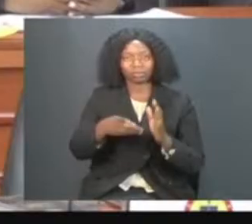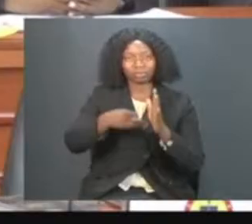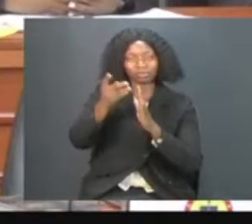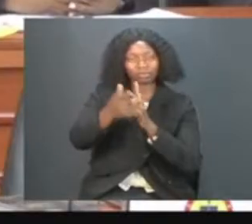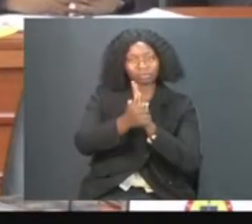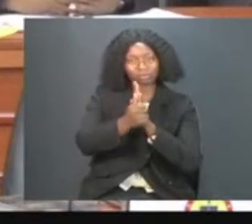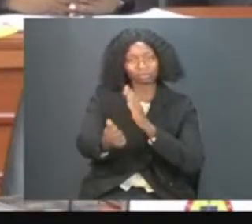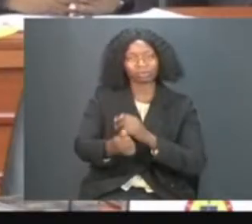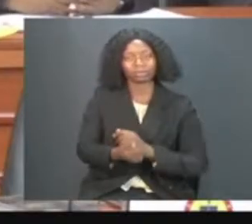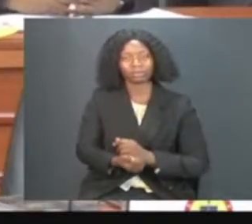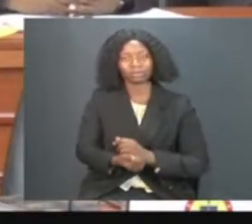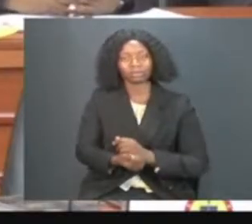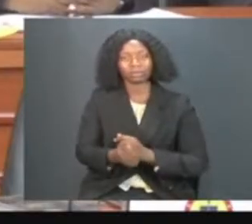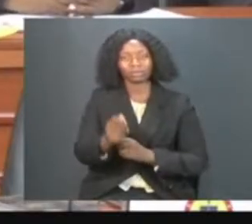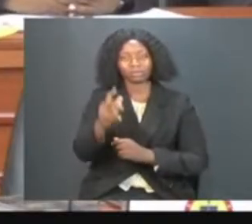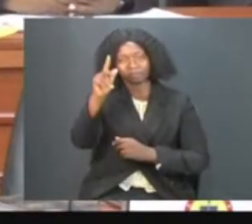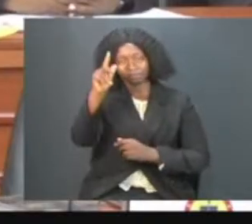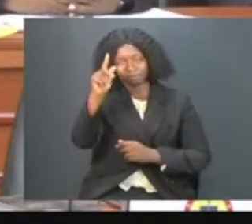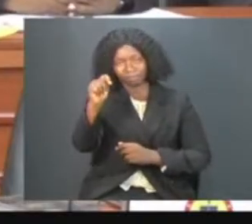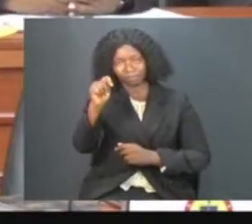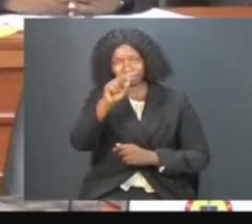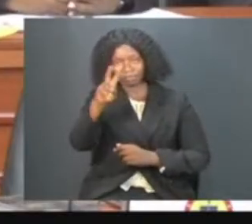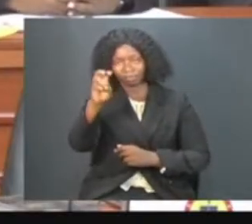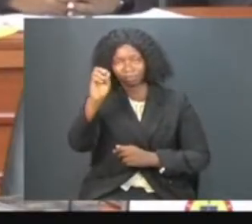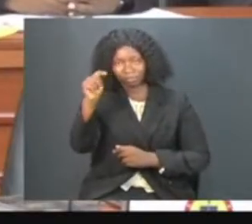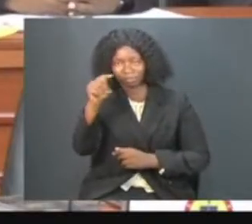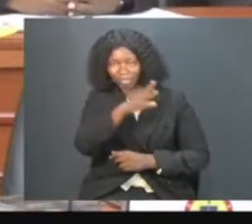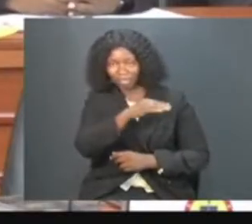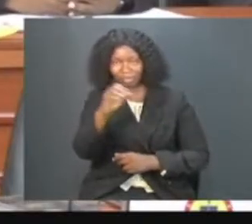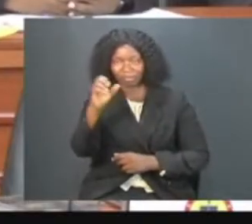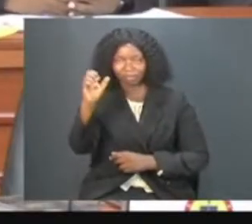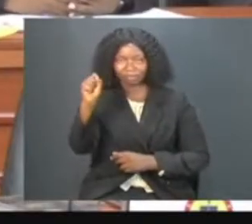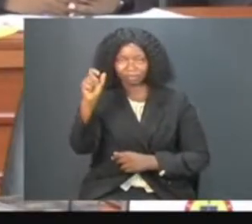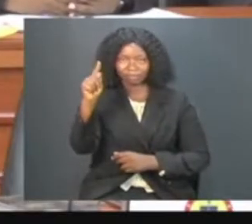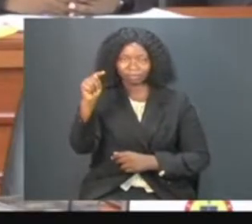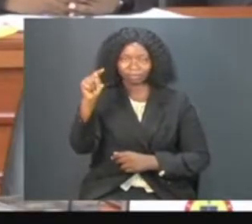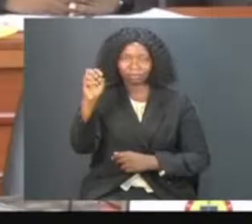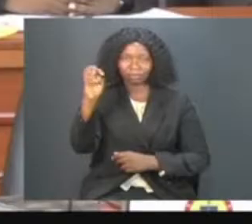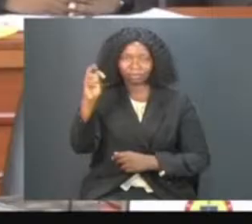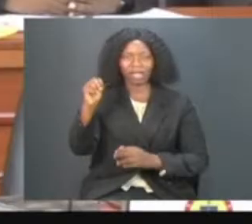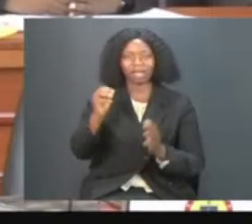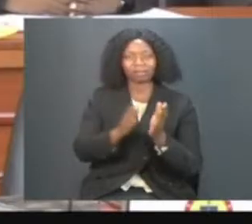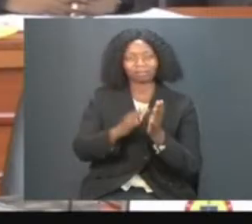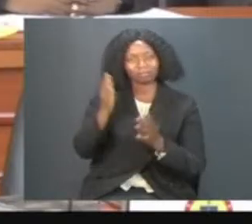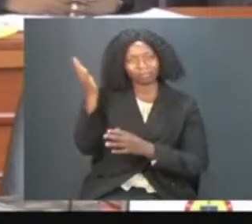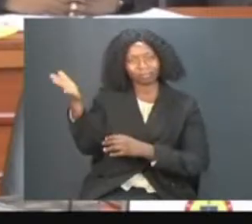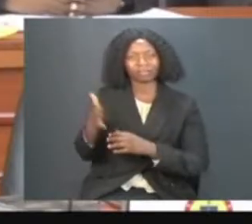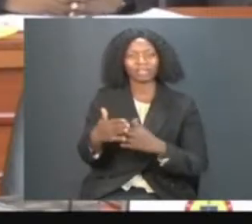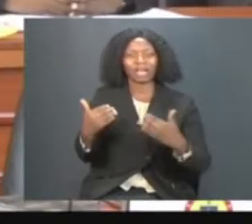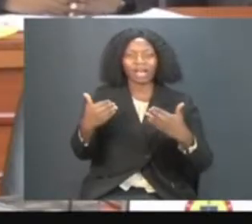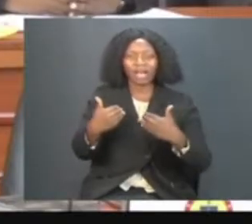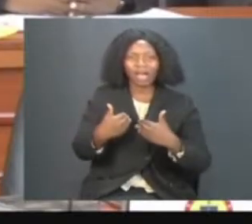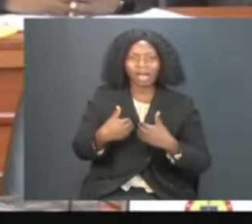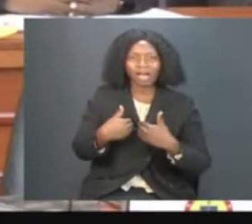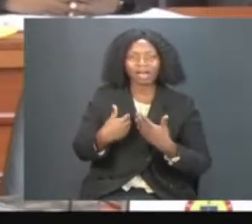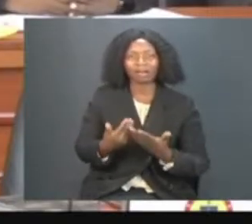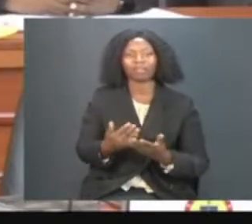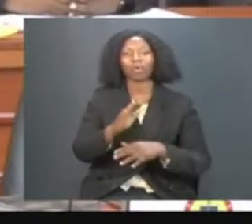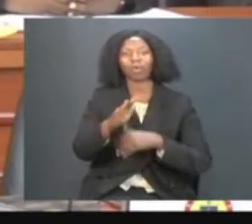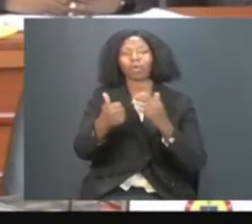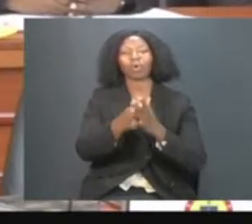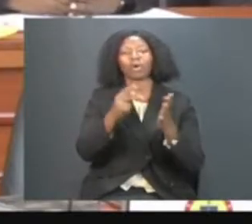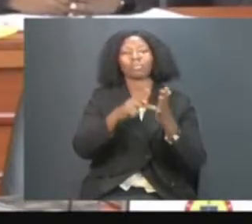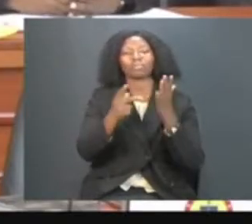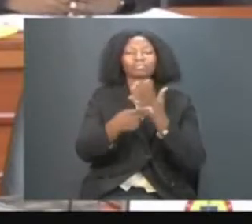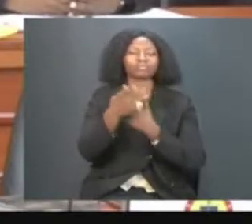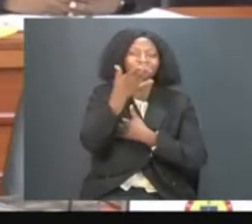TVET and STEM are already established institutions, and they already have their drawn programs.